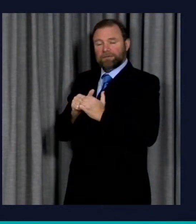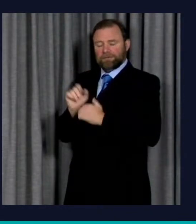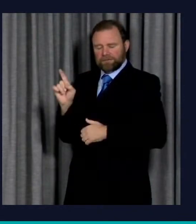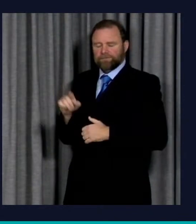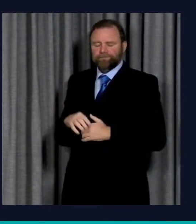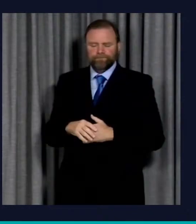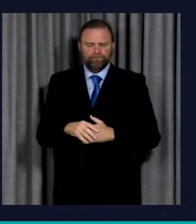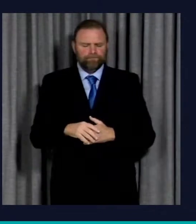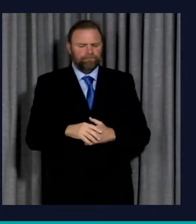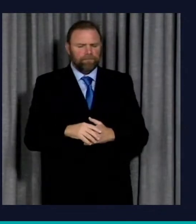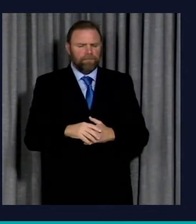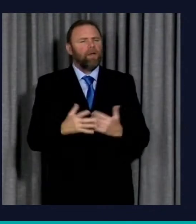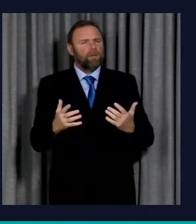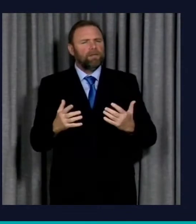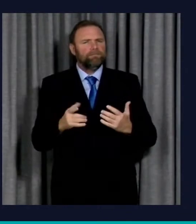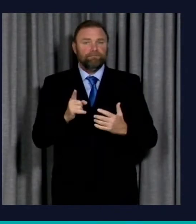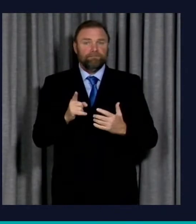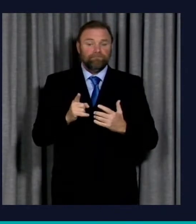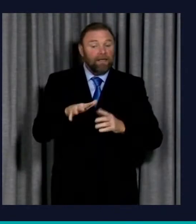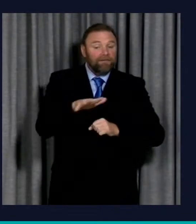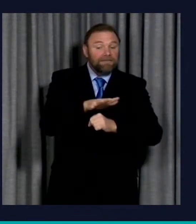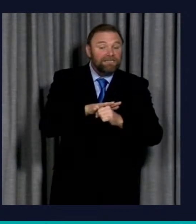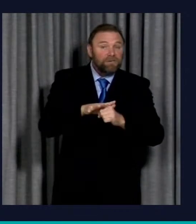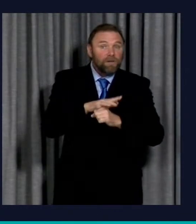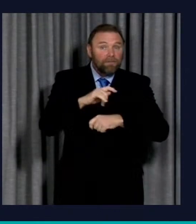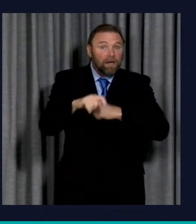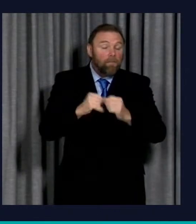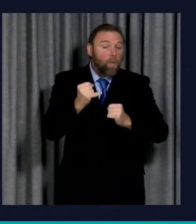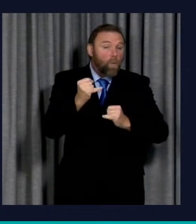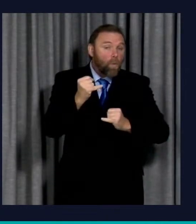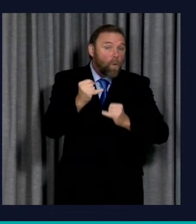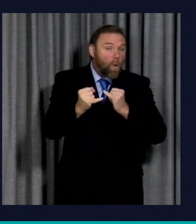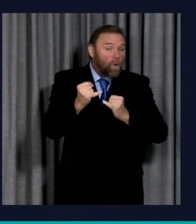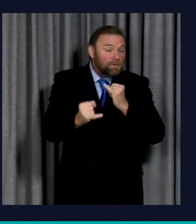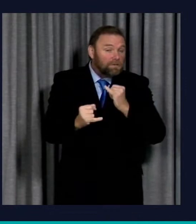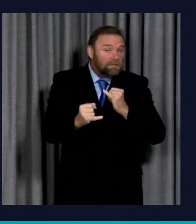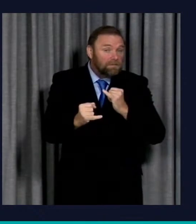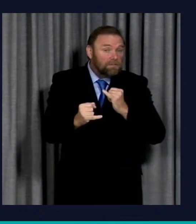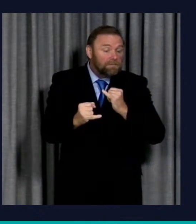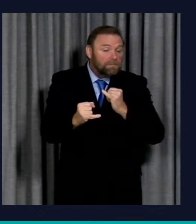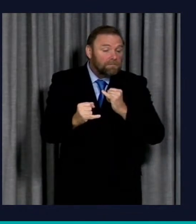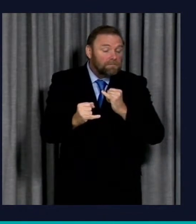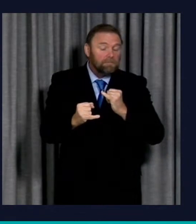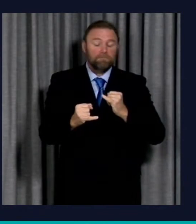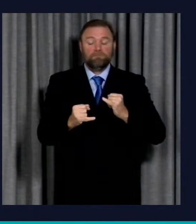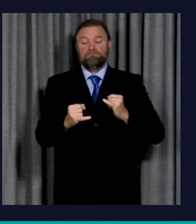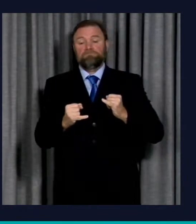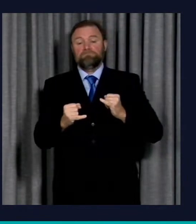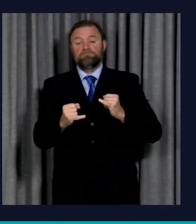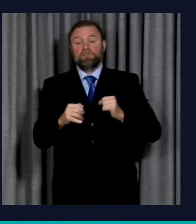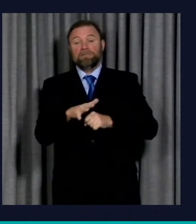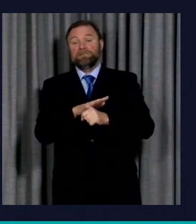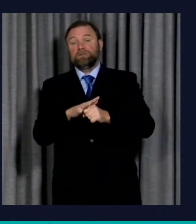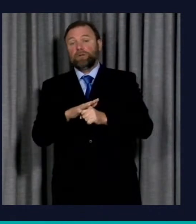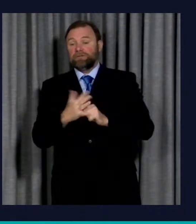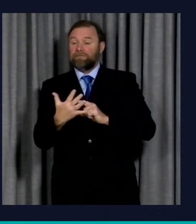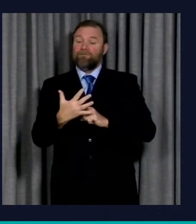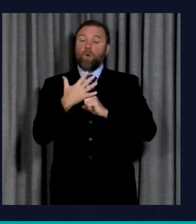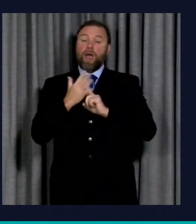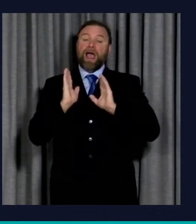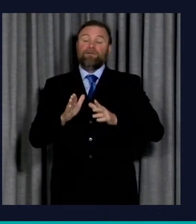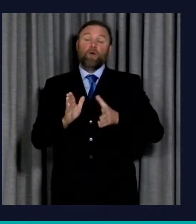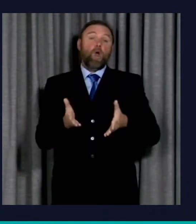the situation in Wales to get worse, and if we were to have to close